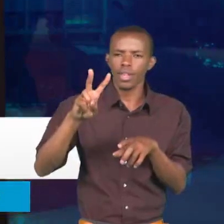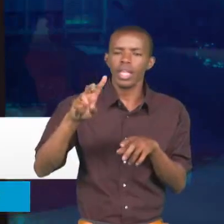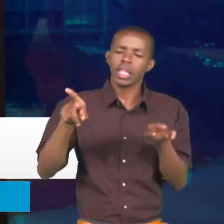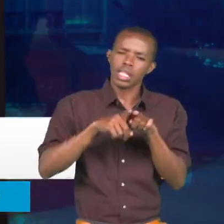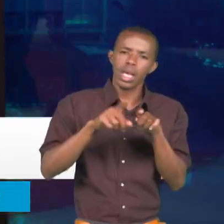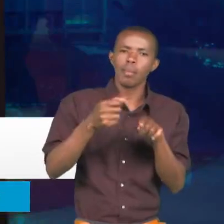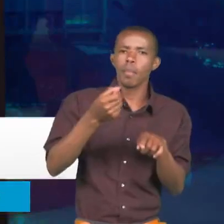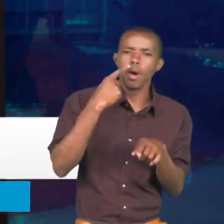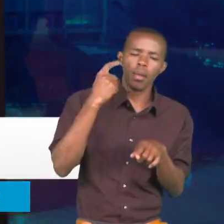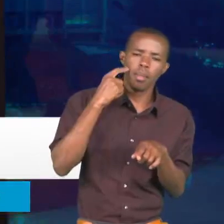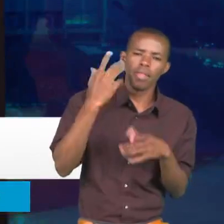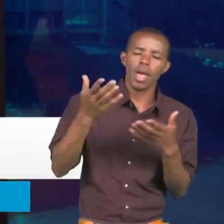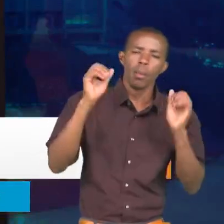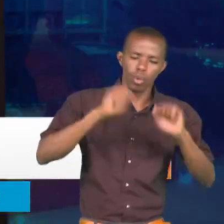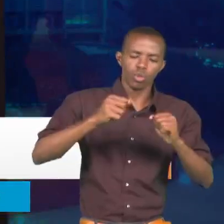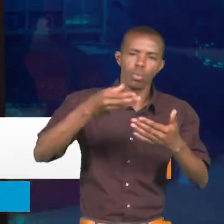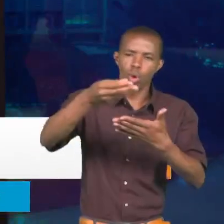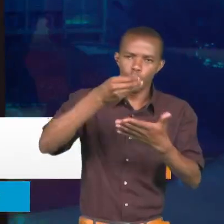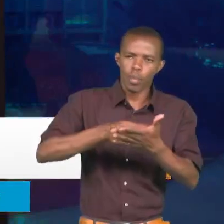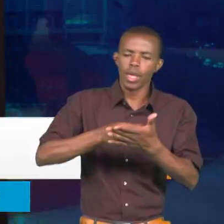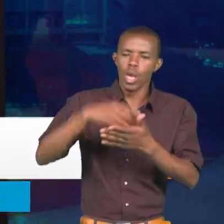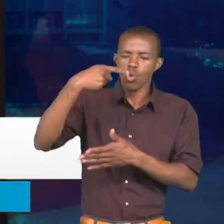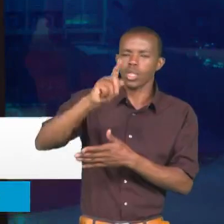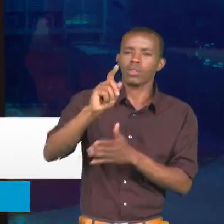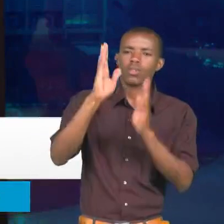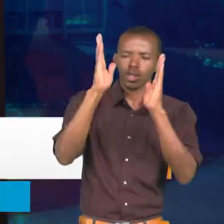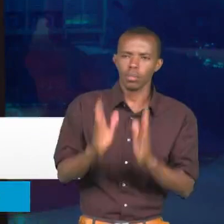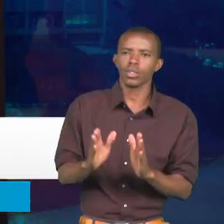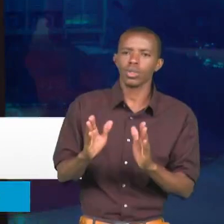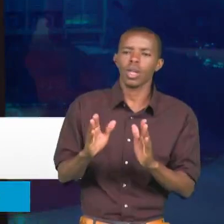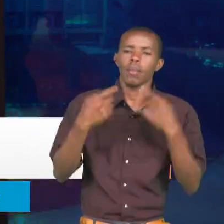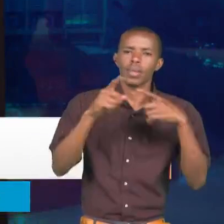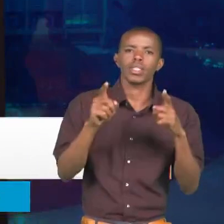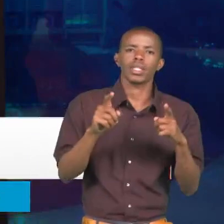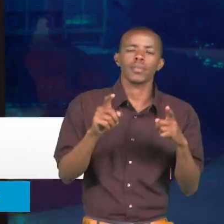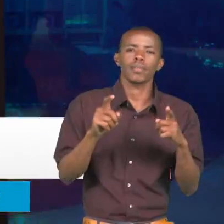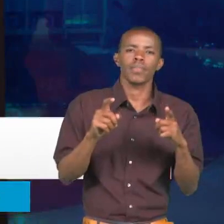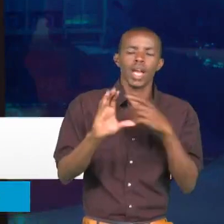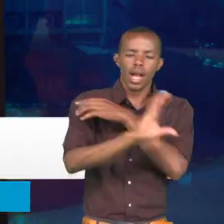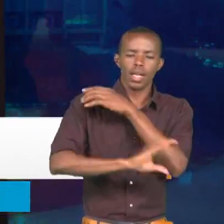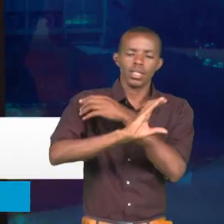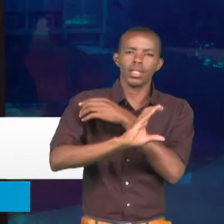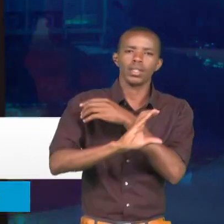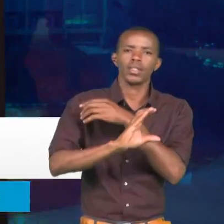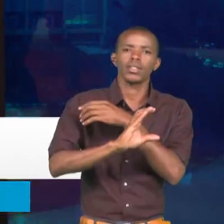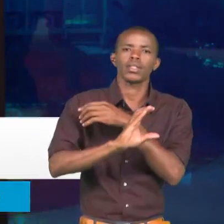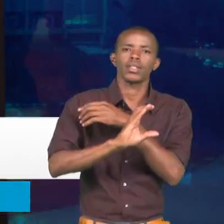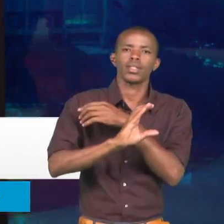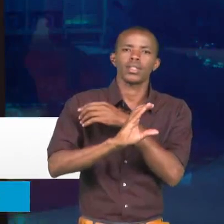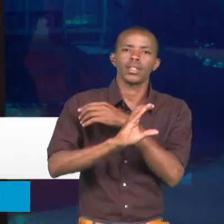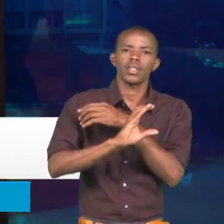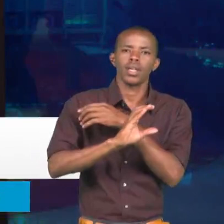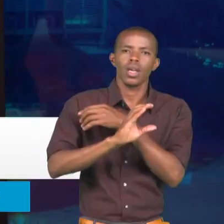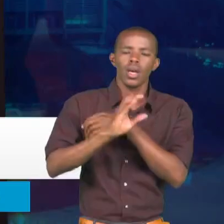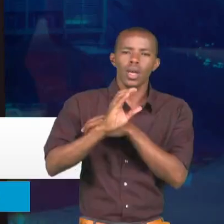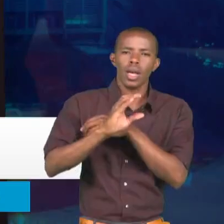you are you can buy for yourself as a person. Okay. But as a country now, the country